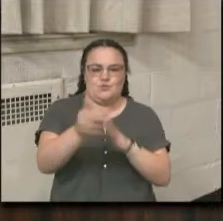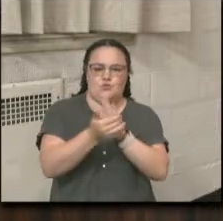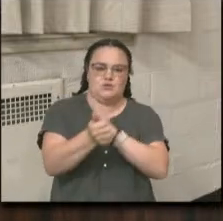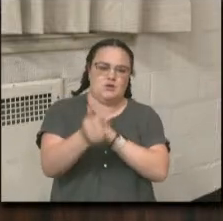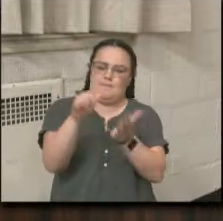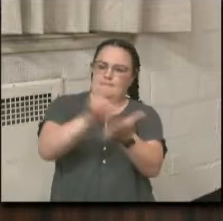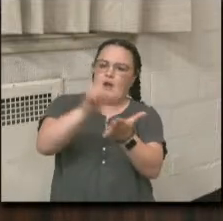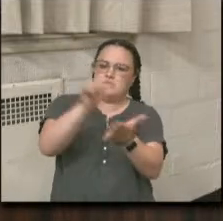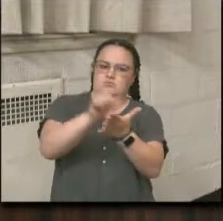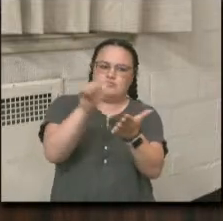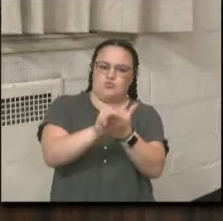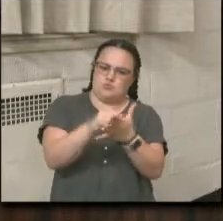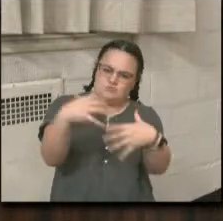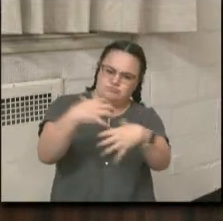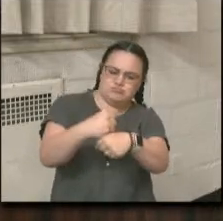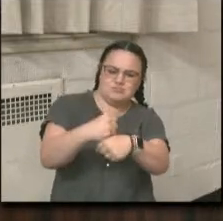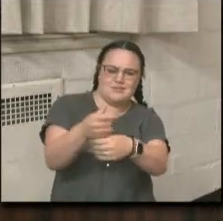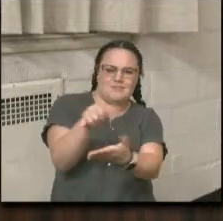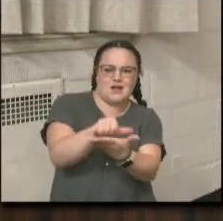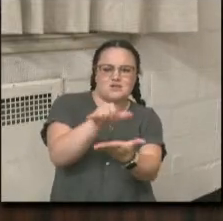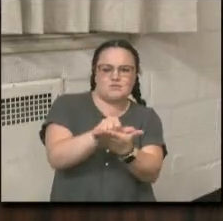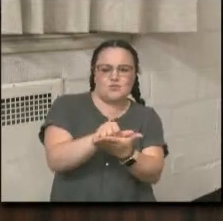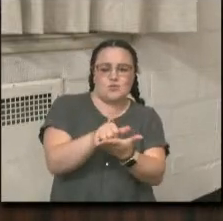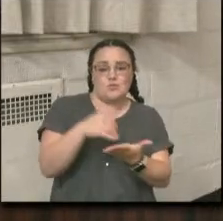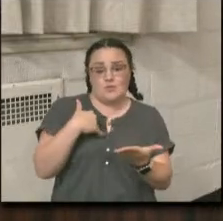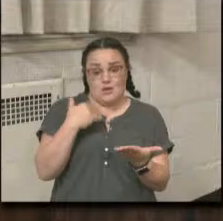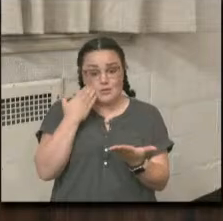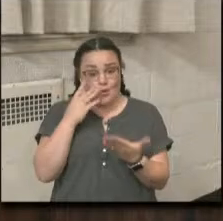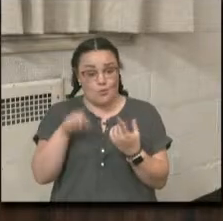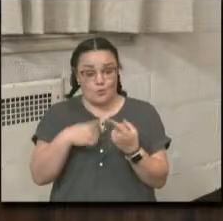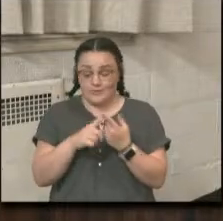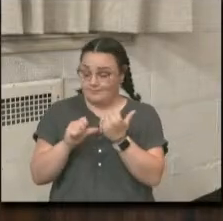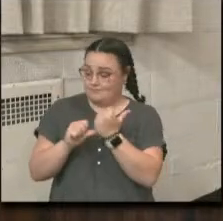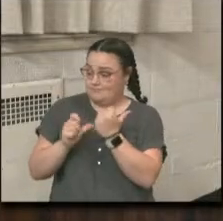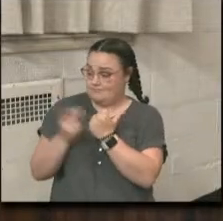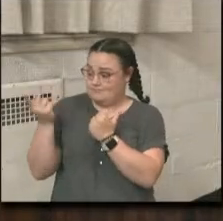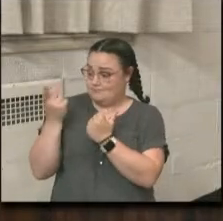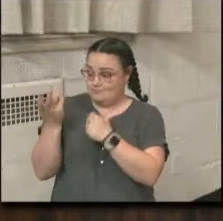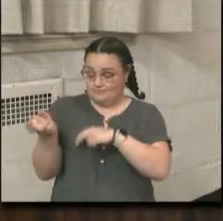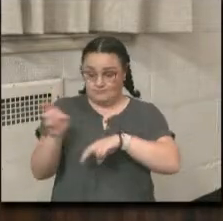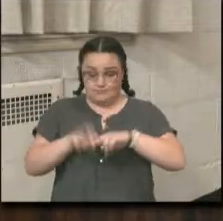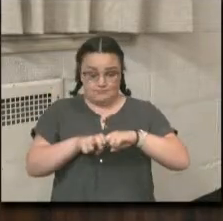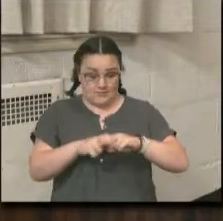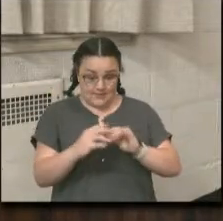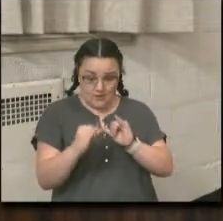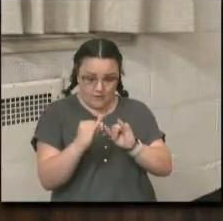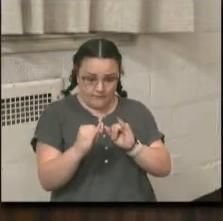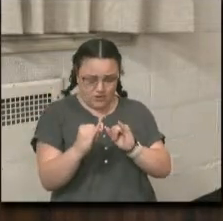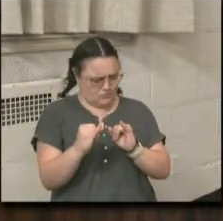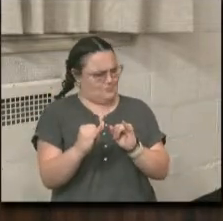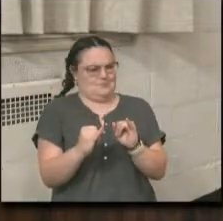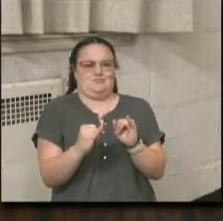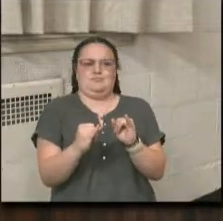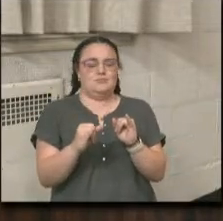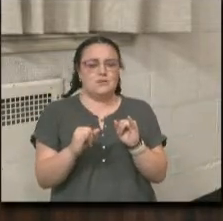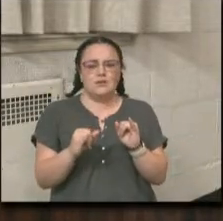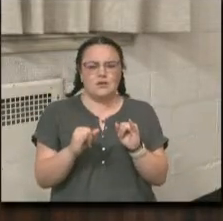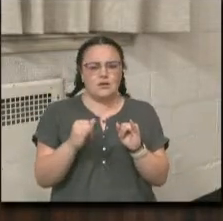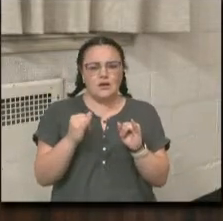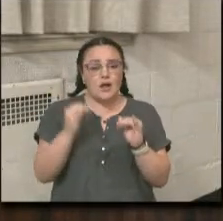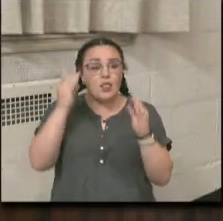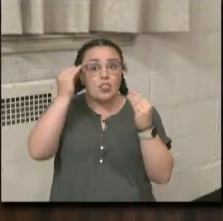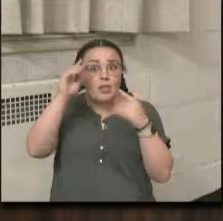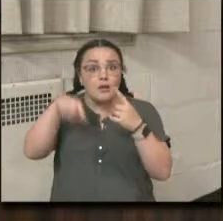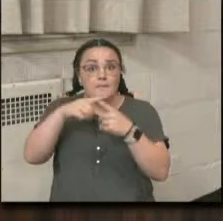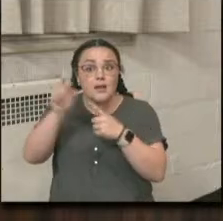I knew when Vice Chair and I interviewed you, we didn't need to think about anybody